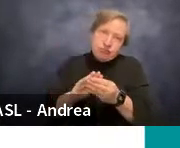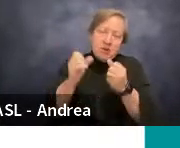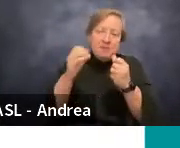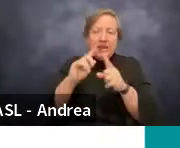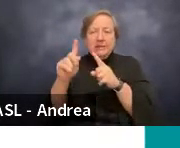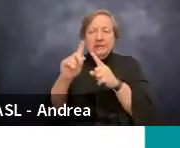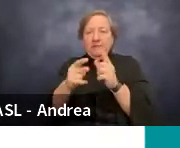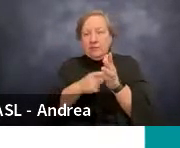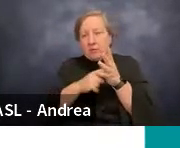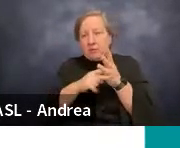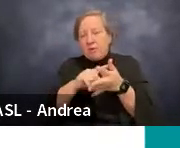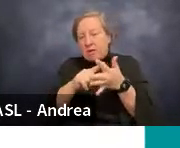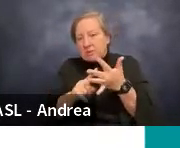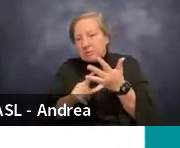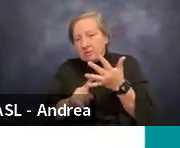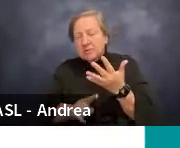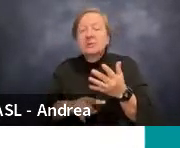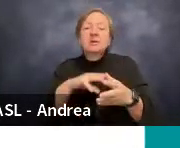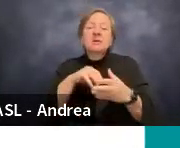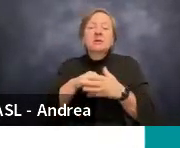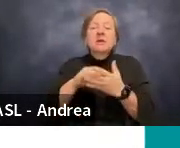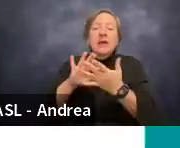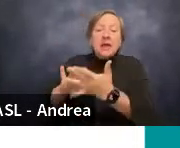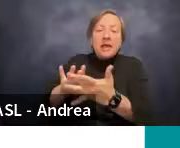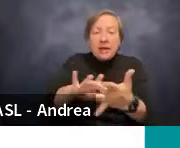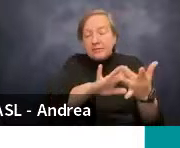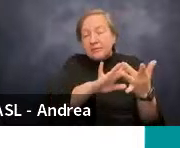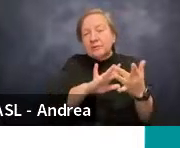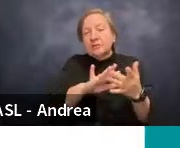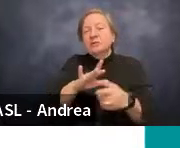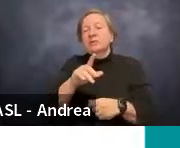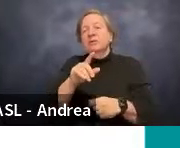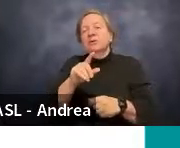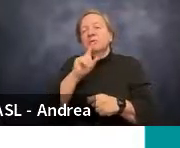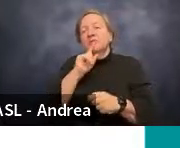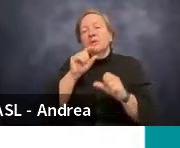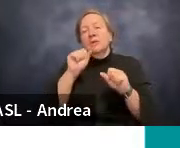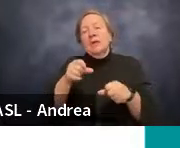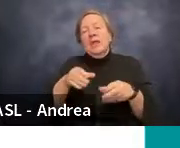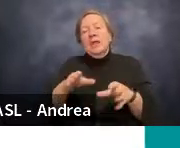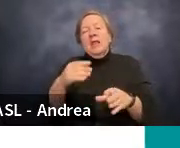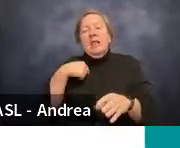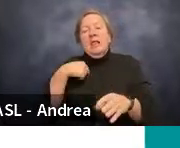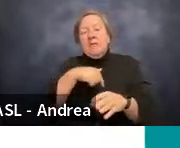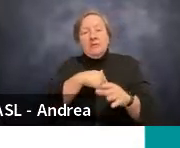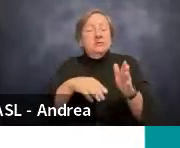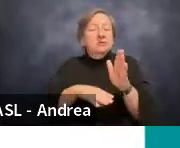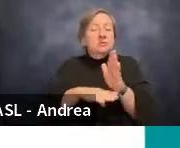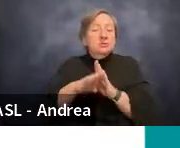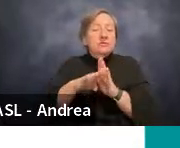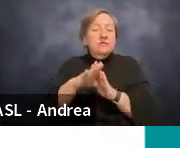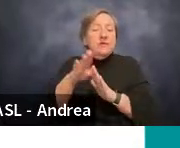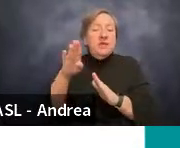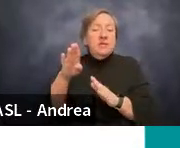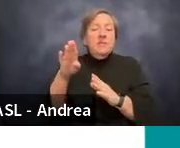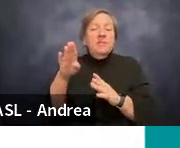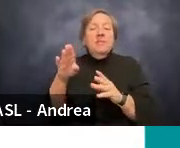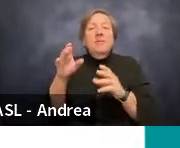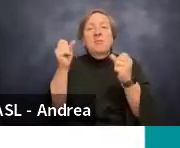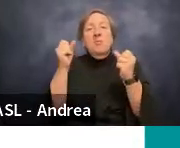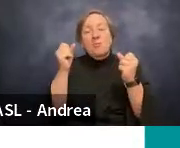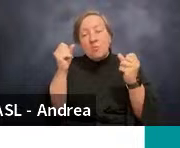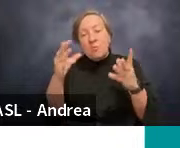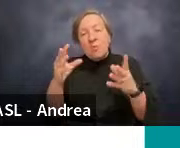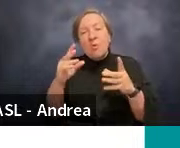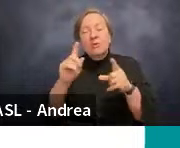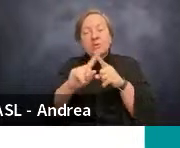pieces, including outreach, that it really can allow us to develop that multi-jurisdictional